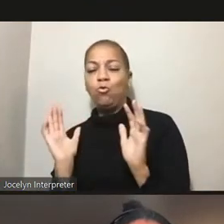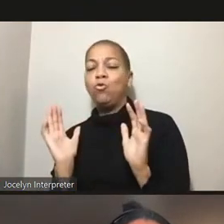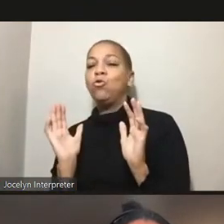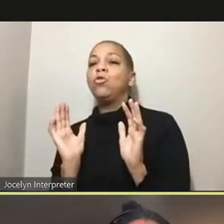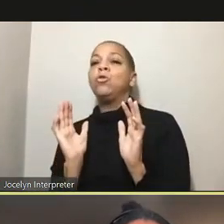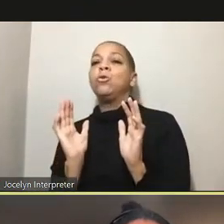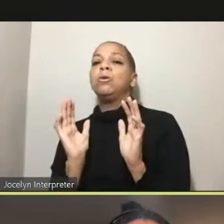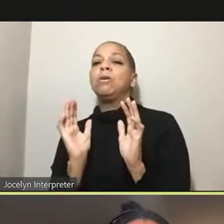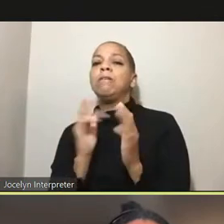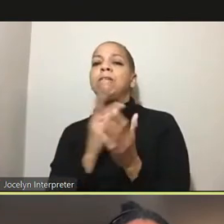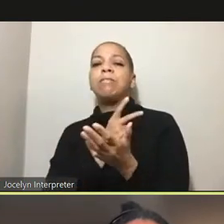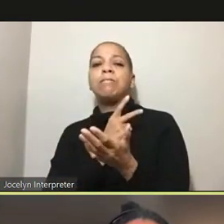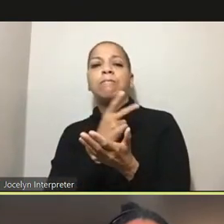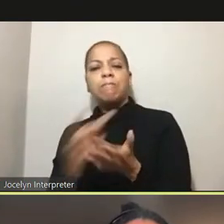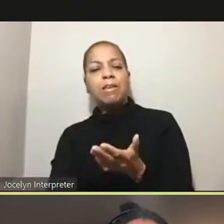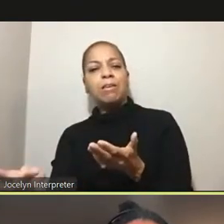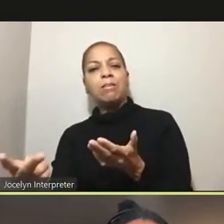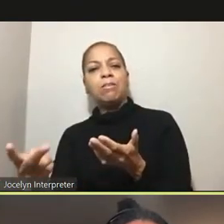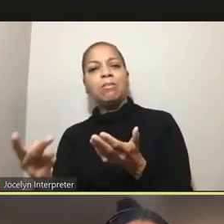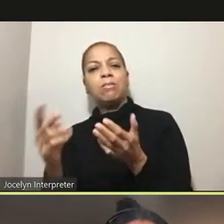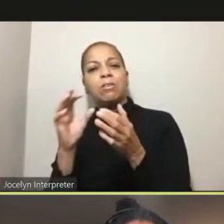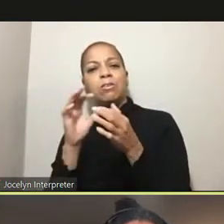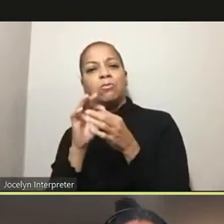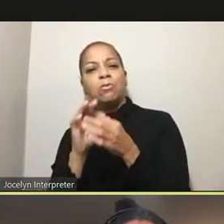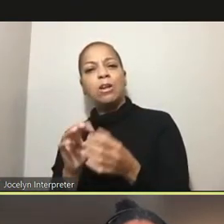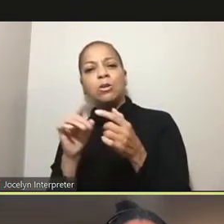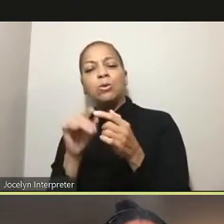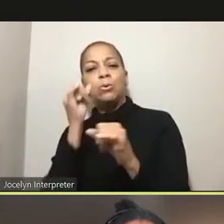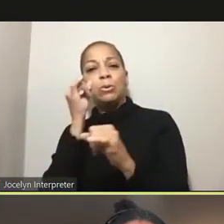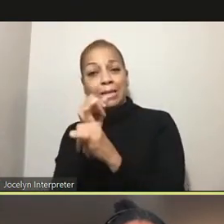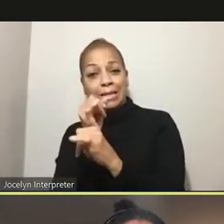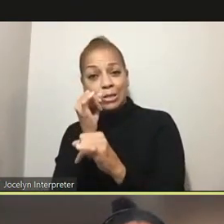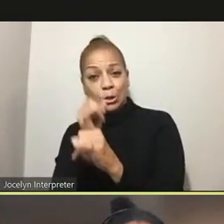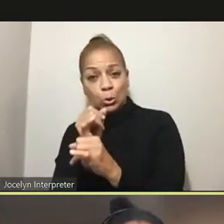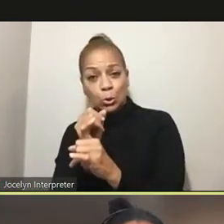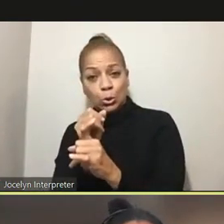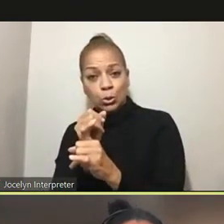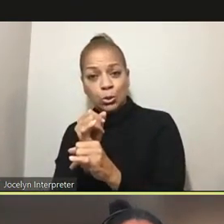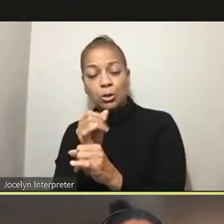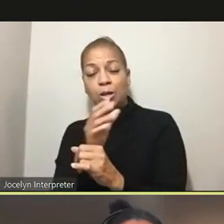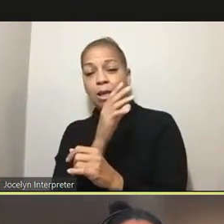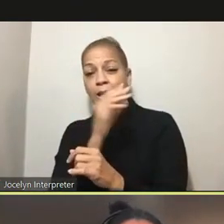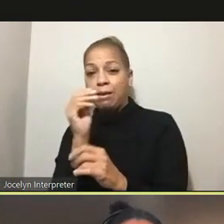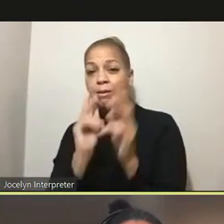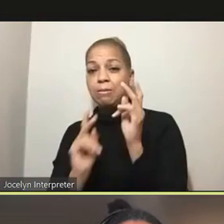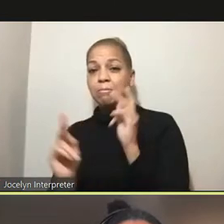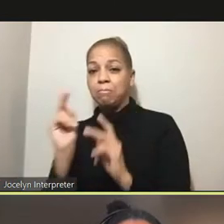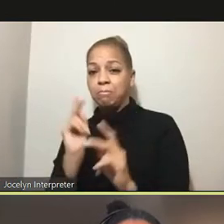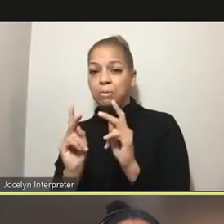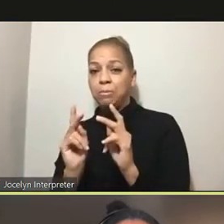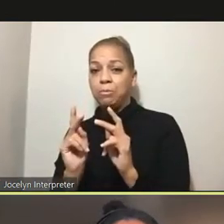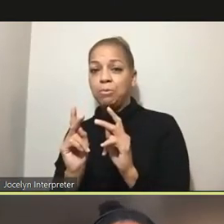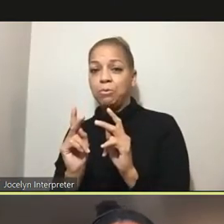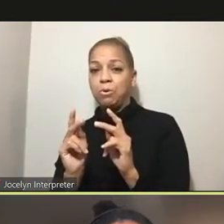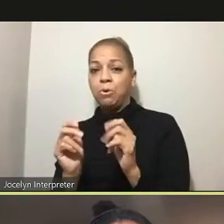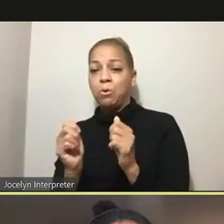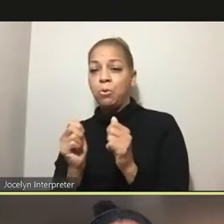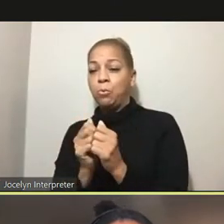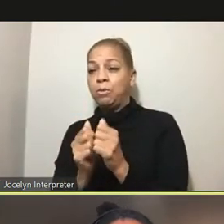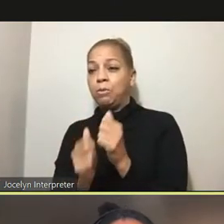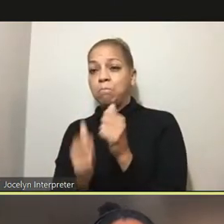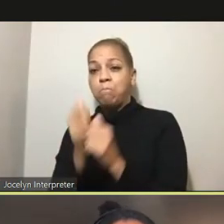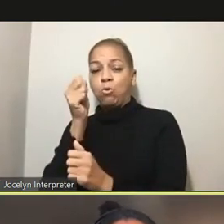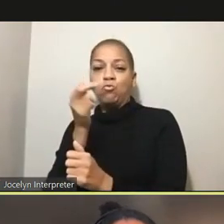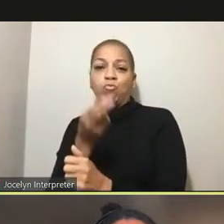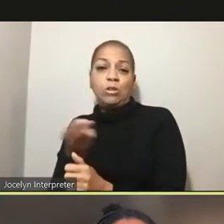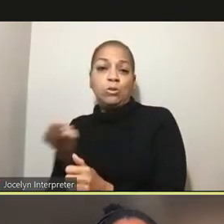The failure has to do with the institution and the people, you know, those with the most resources, and